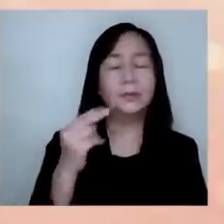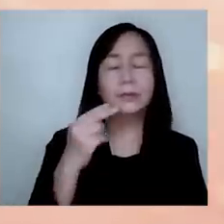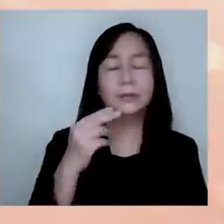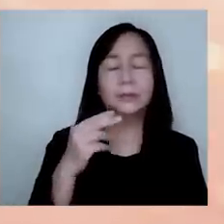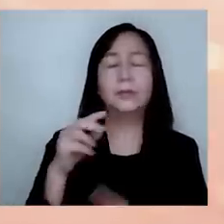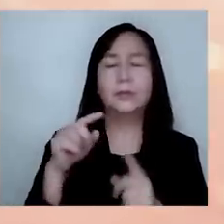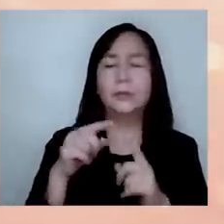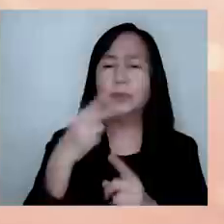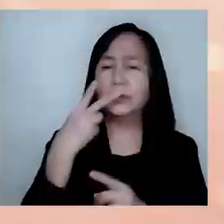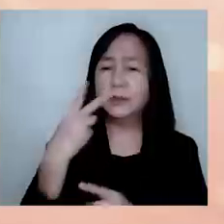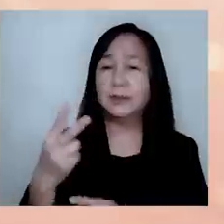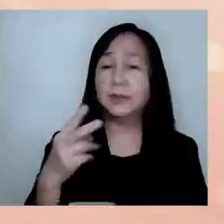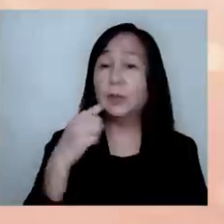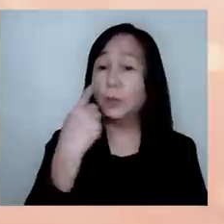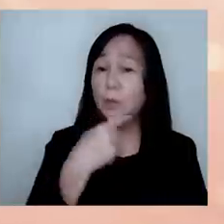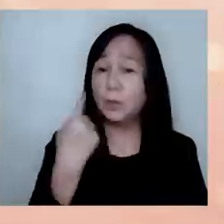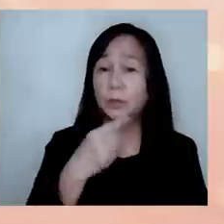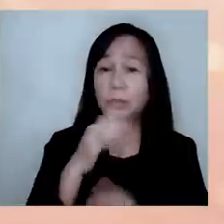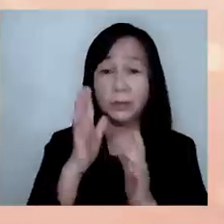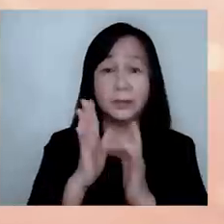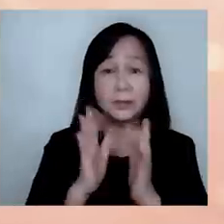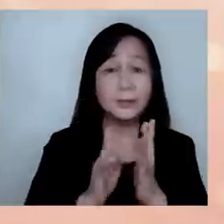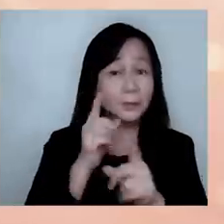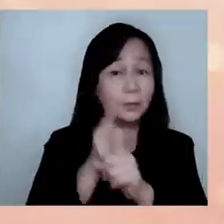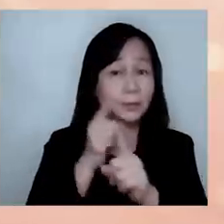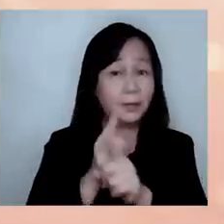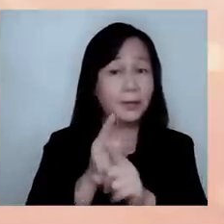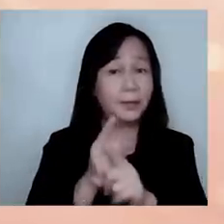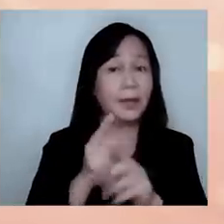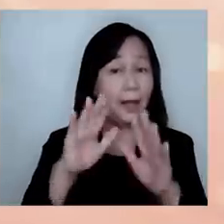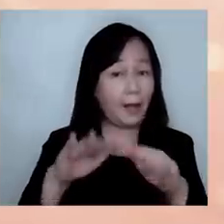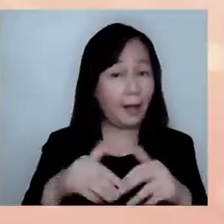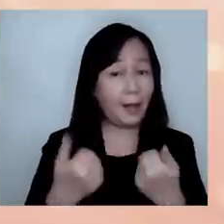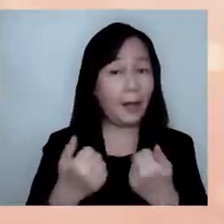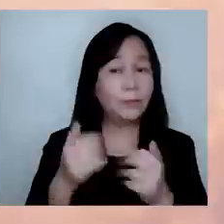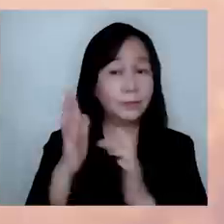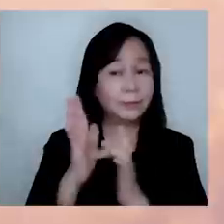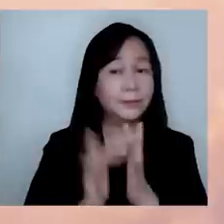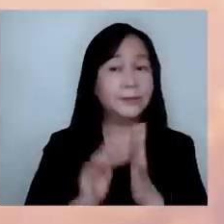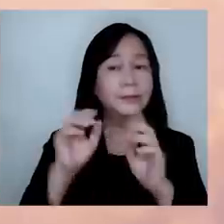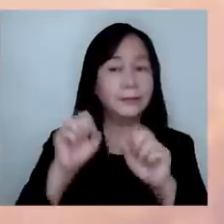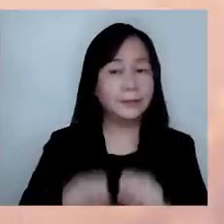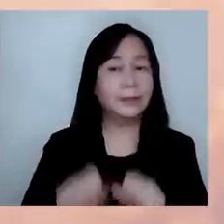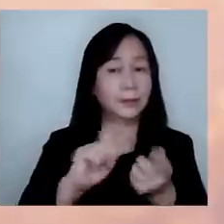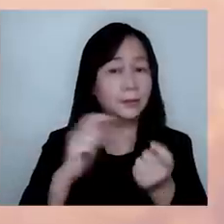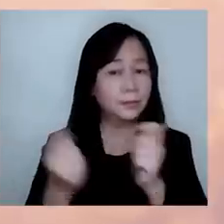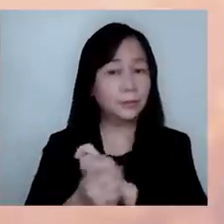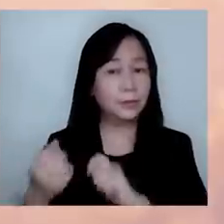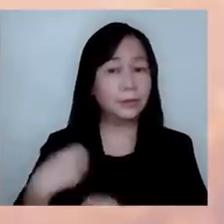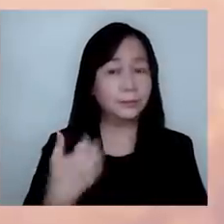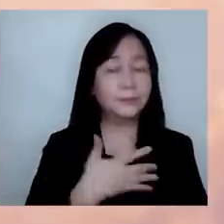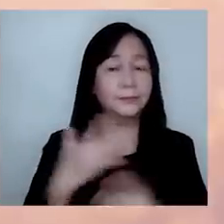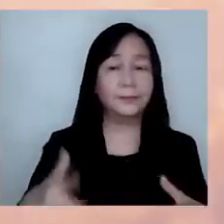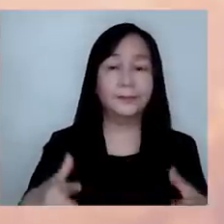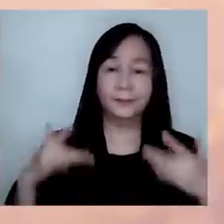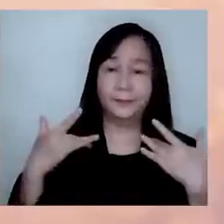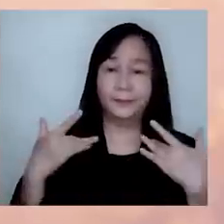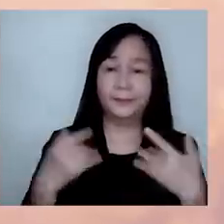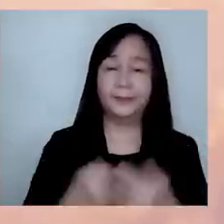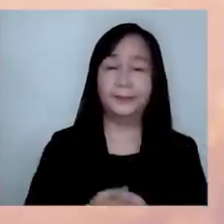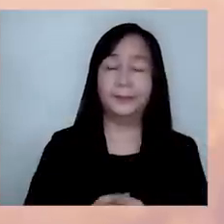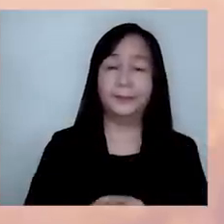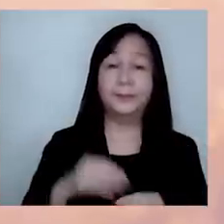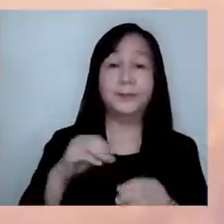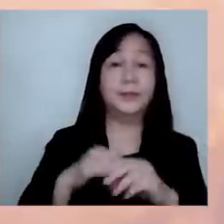who Jesus truly is and how we can transform Our Lives in the first reading Saint